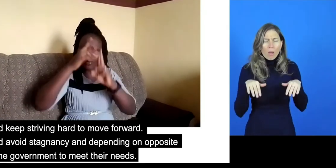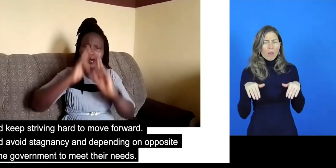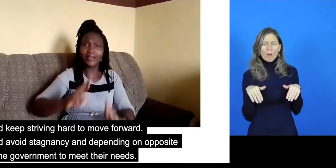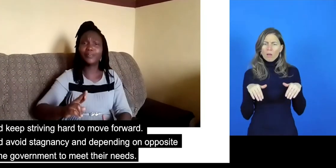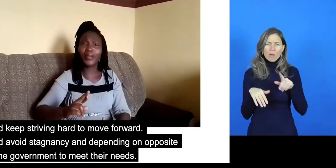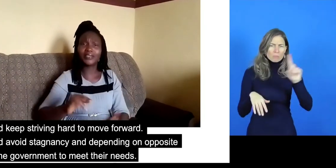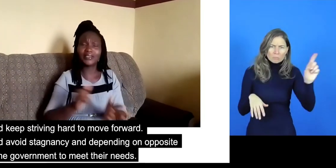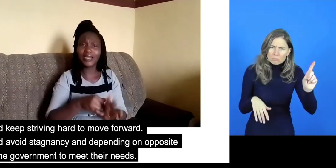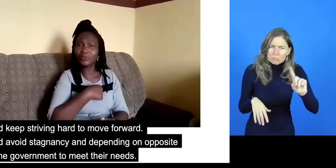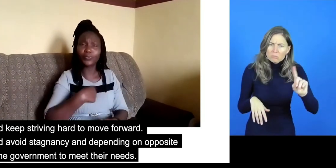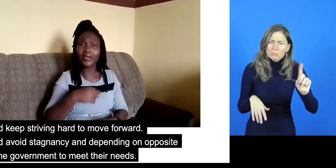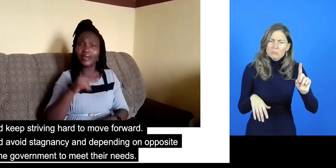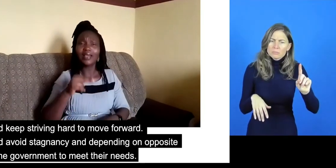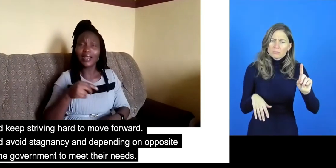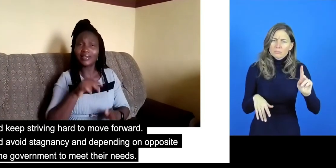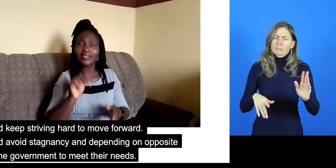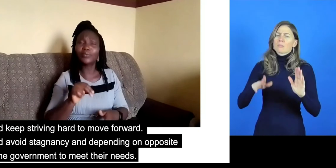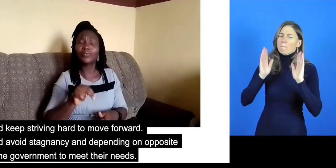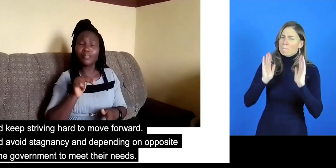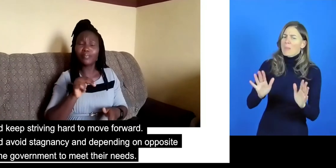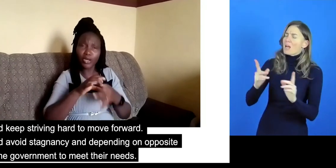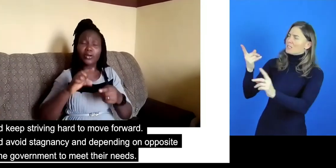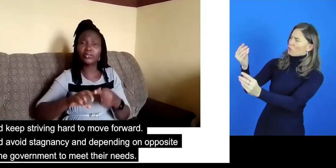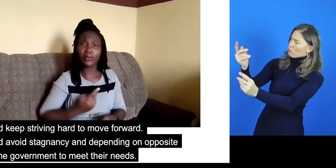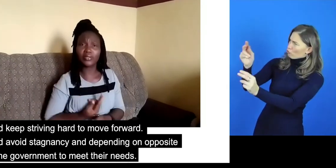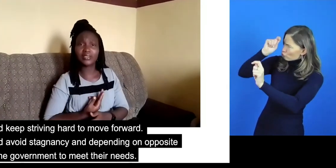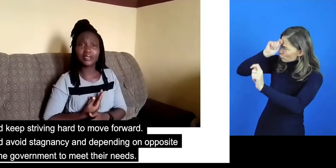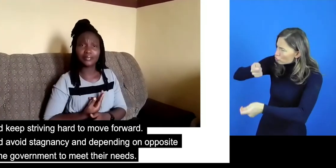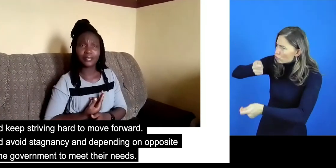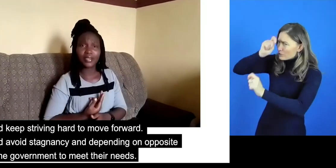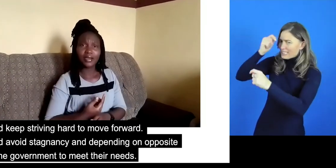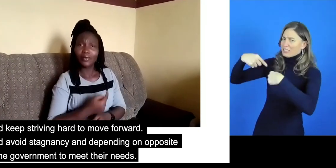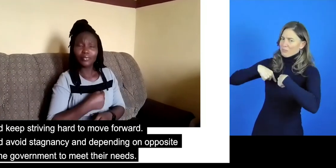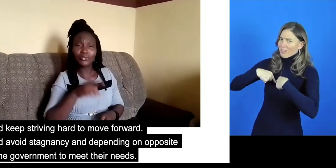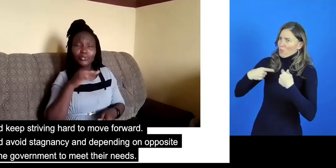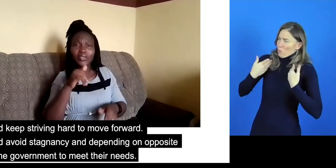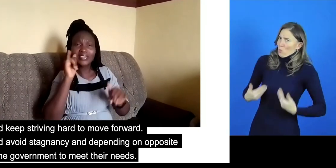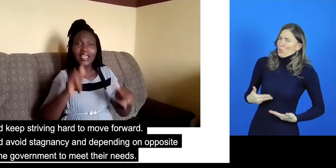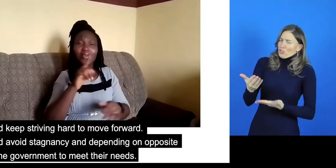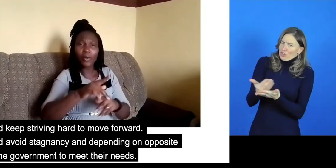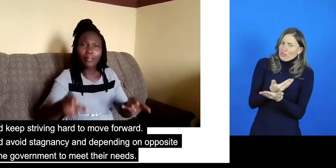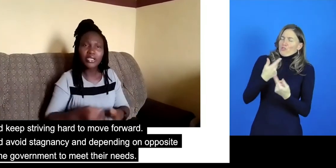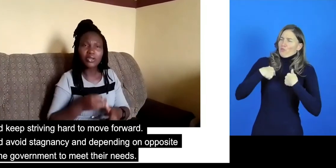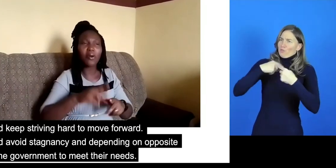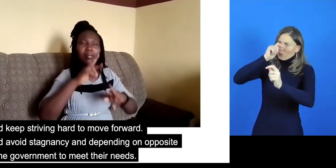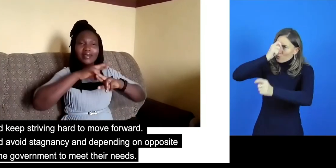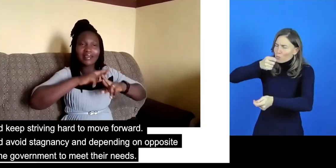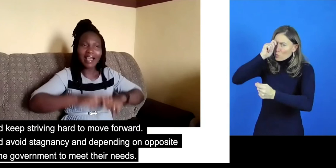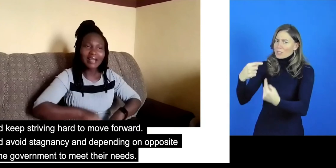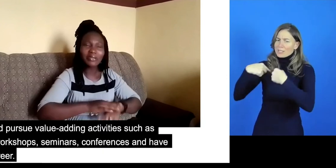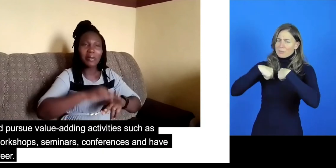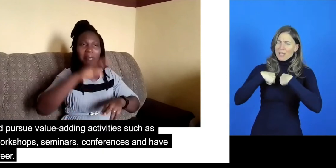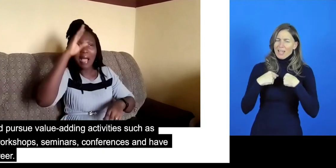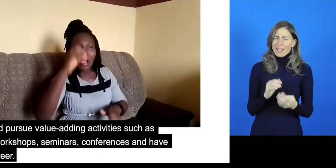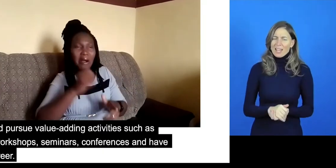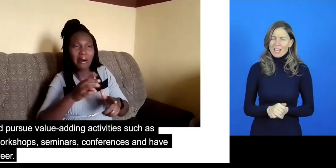get respect that belongs to us. We should not stay in one place or be